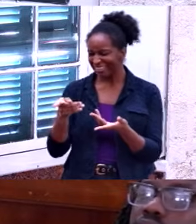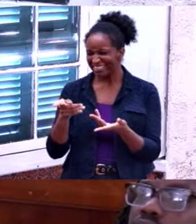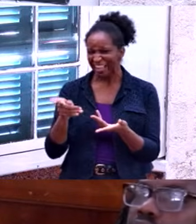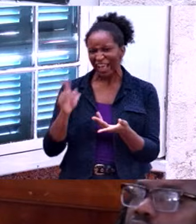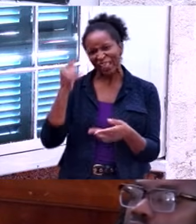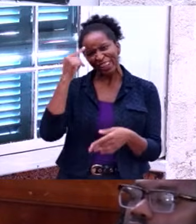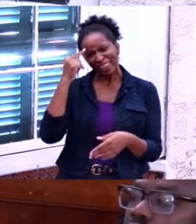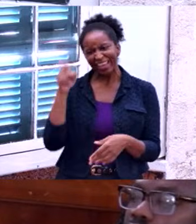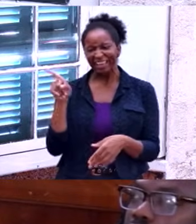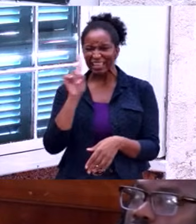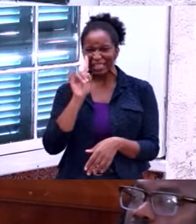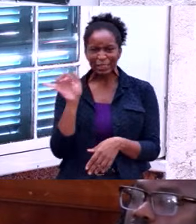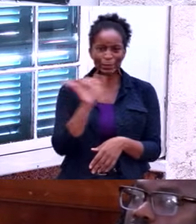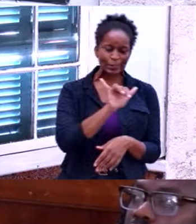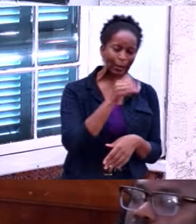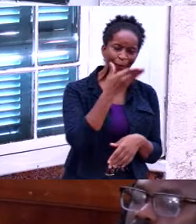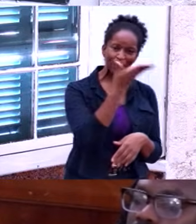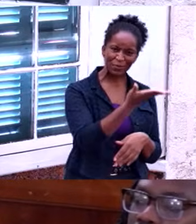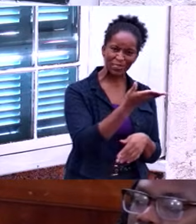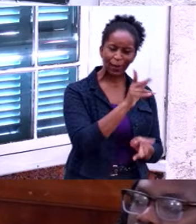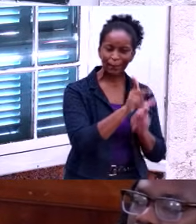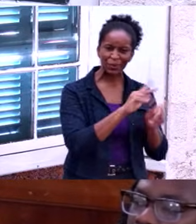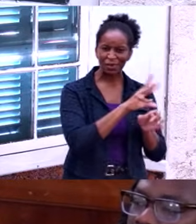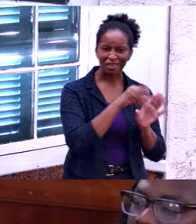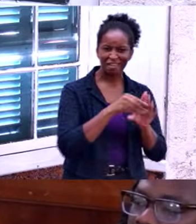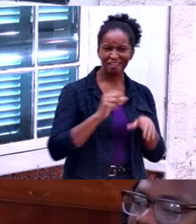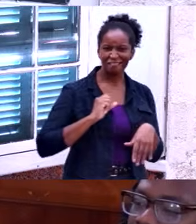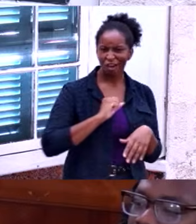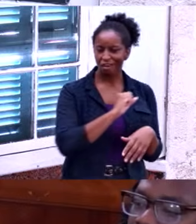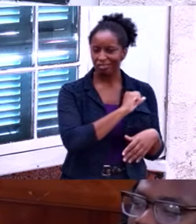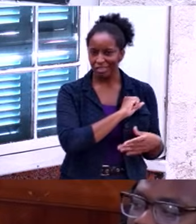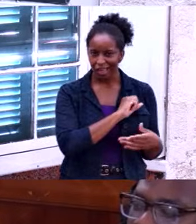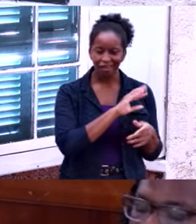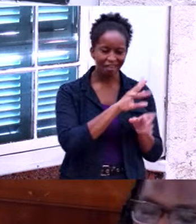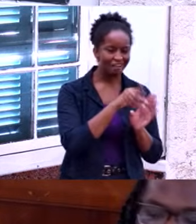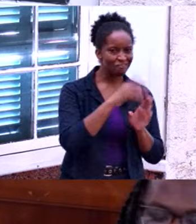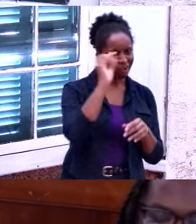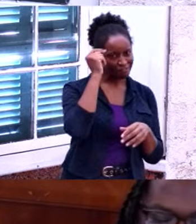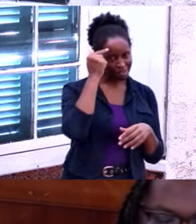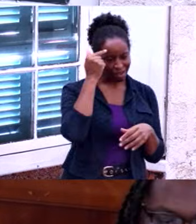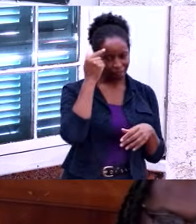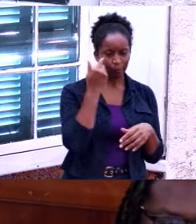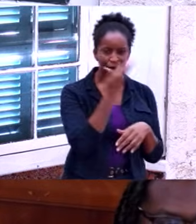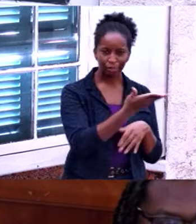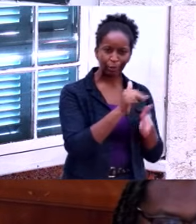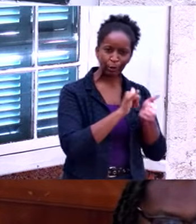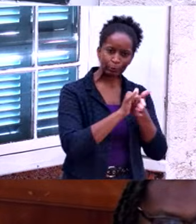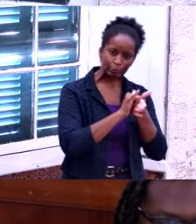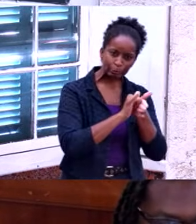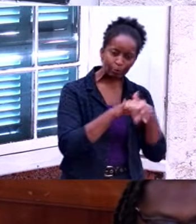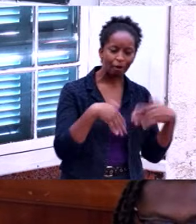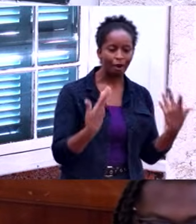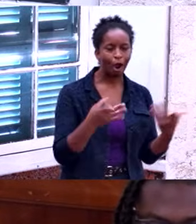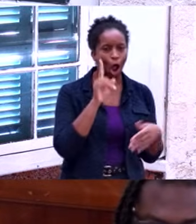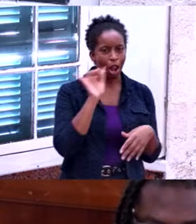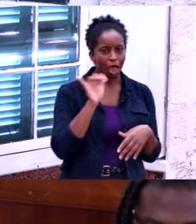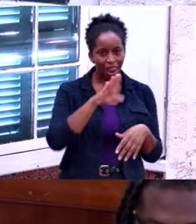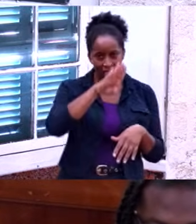that we elect judges as part of their understanding of how the democracy under the Democratic Labour Party constitution will